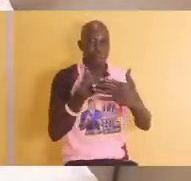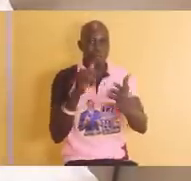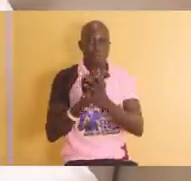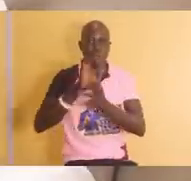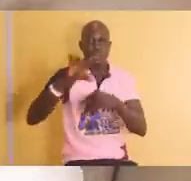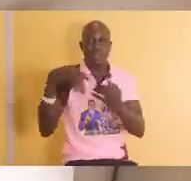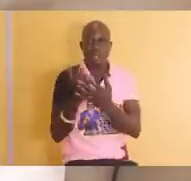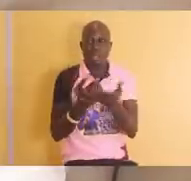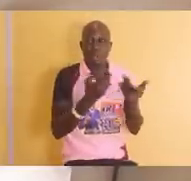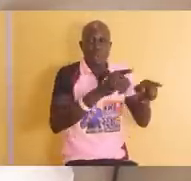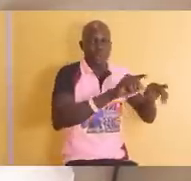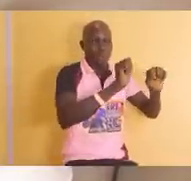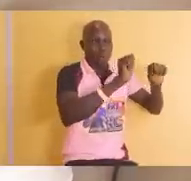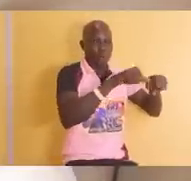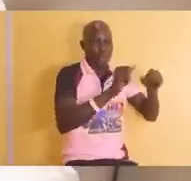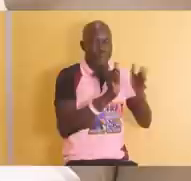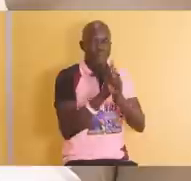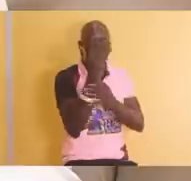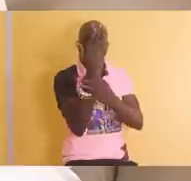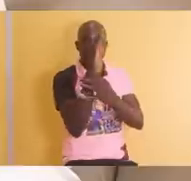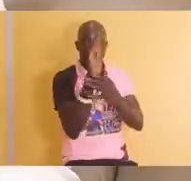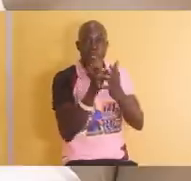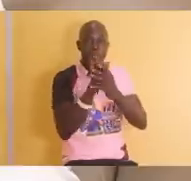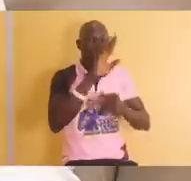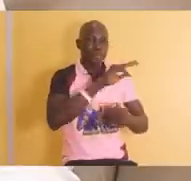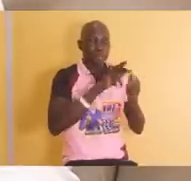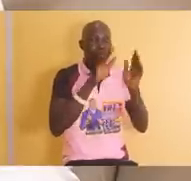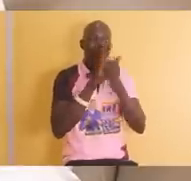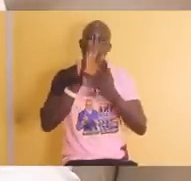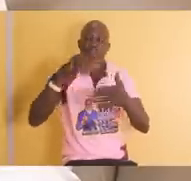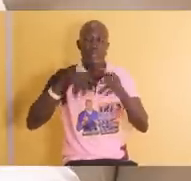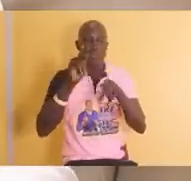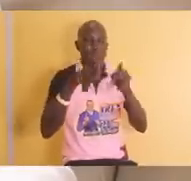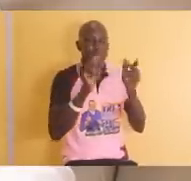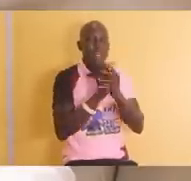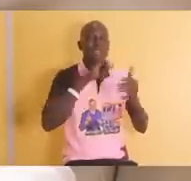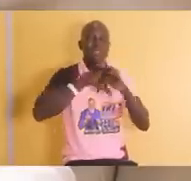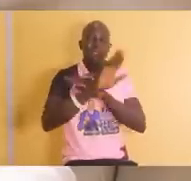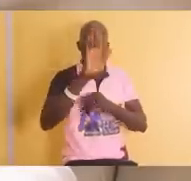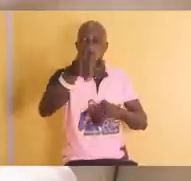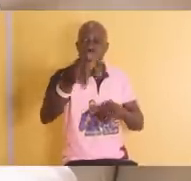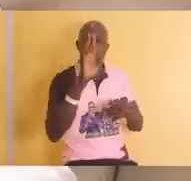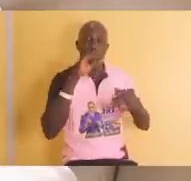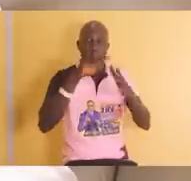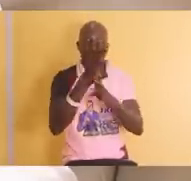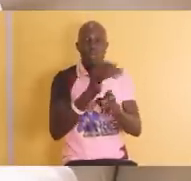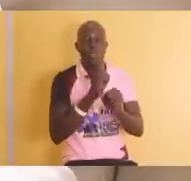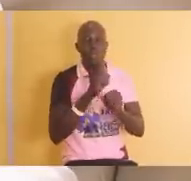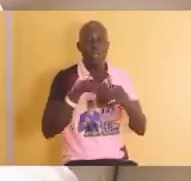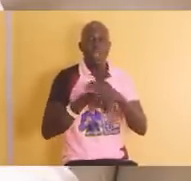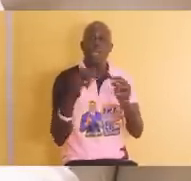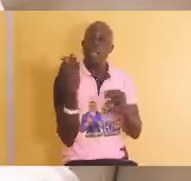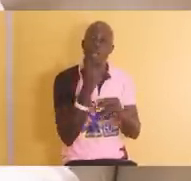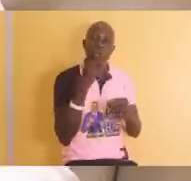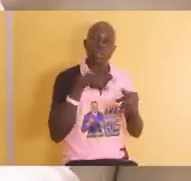sese before all this thing can be possible awon eyin anyanfe ni o is you beloved awon eyin anyanfe ni o come from you beloved emi